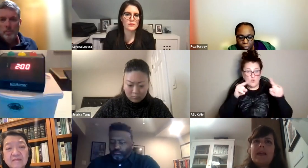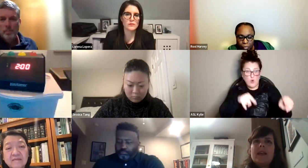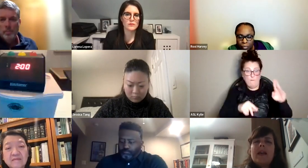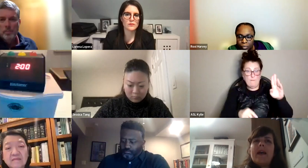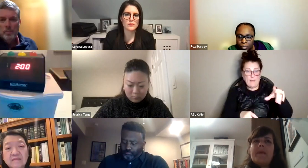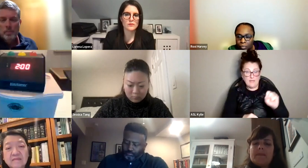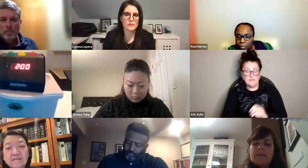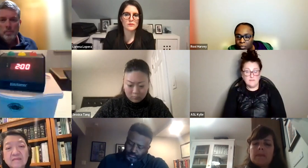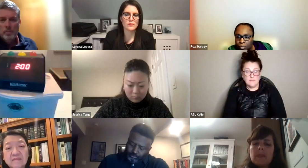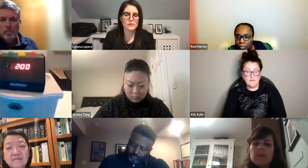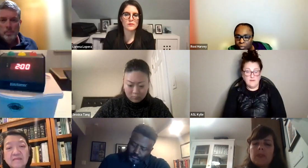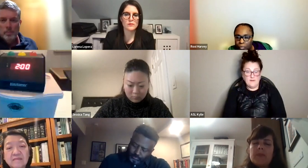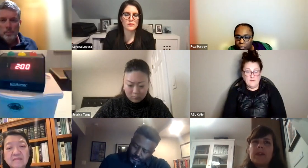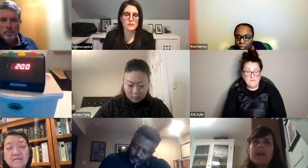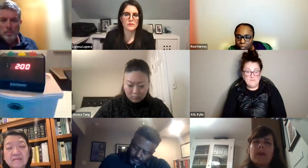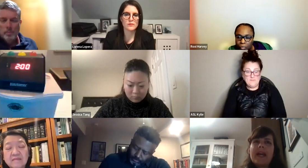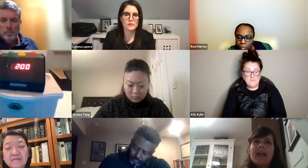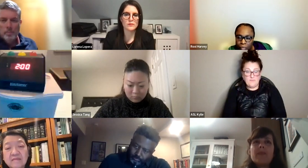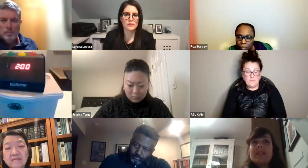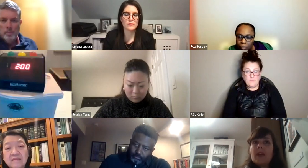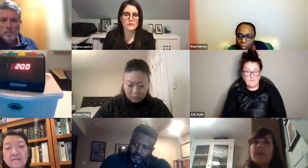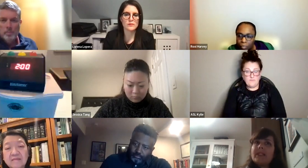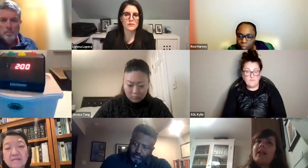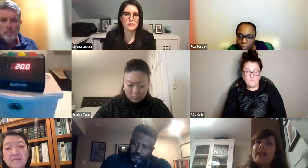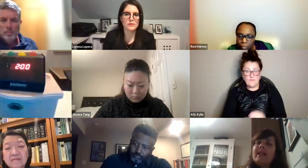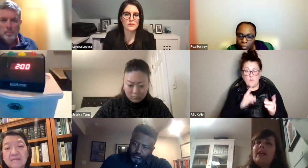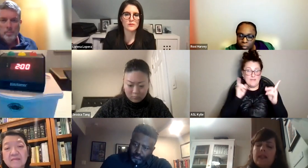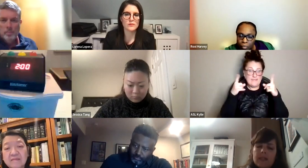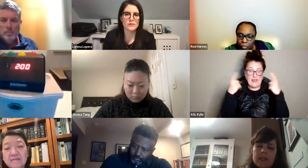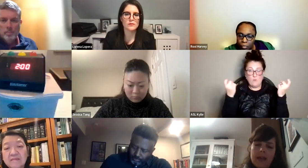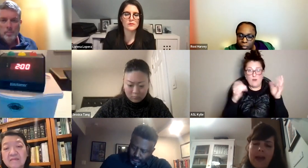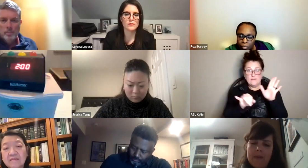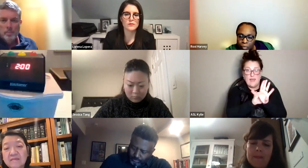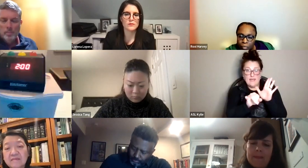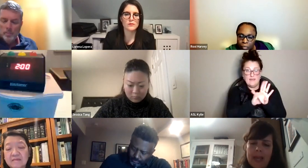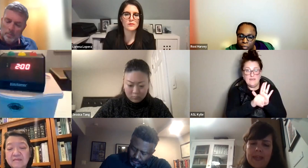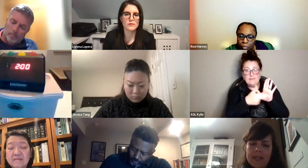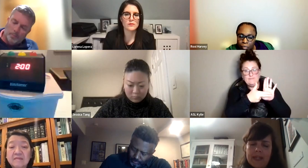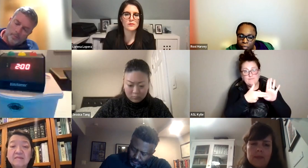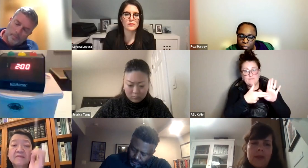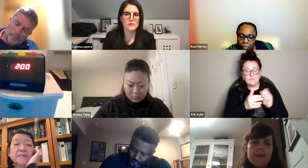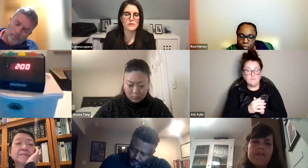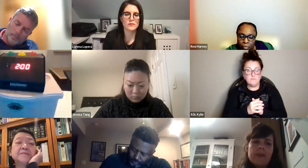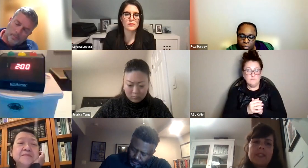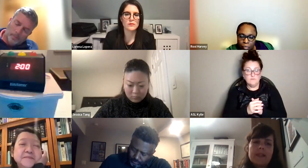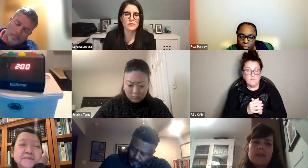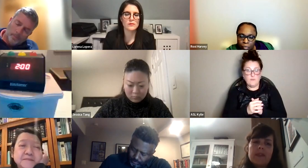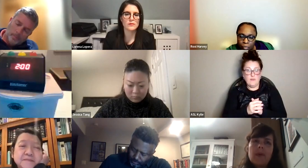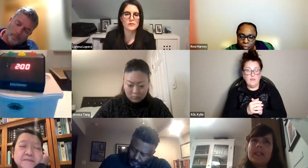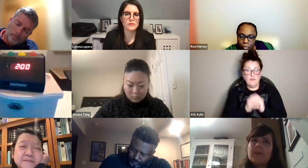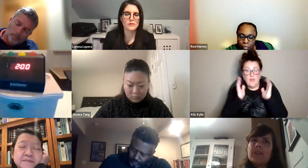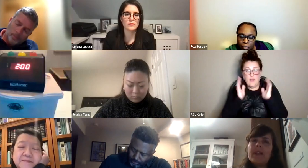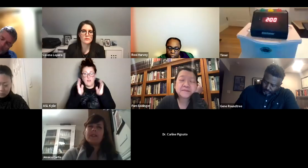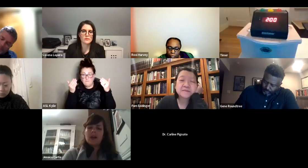BPS, which would be a great way and really celebrates that identity. And then rather than focusing on some